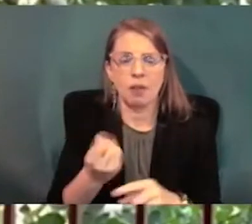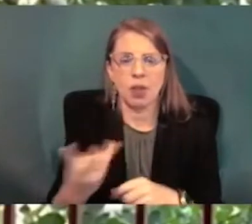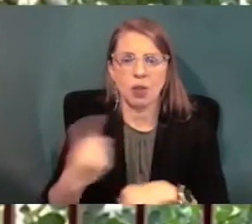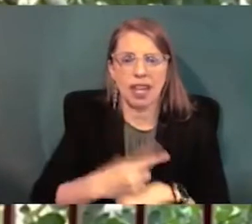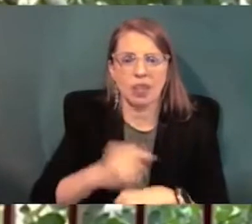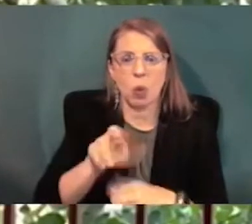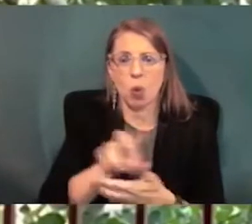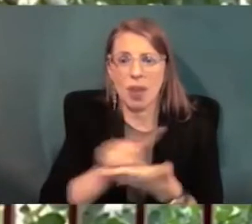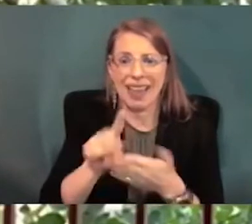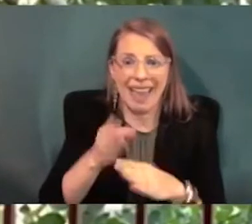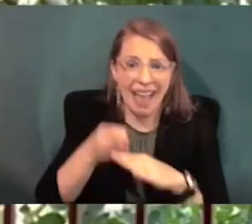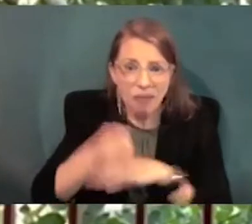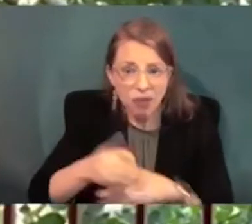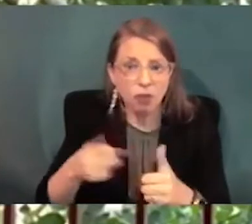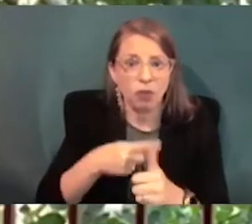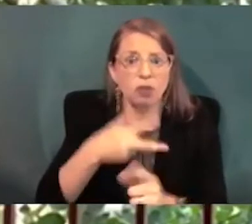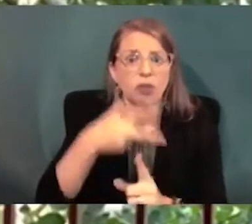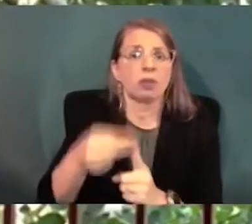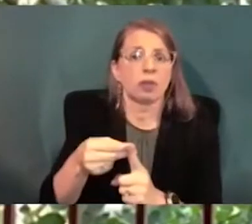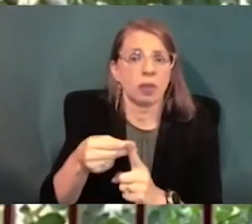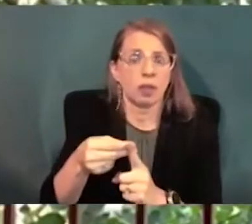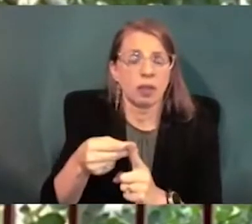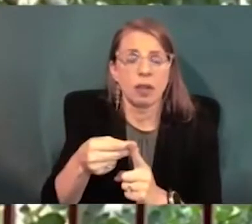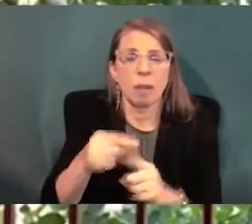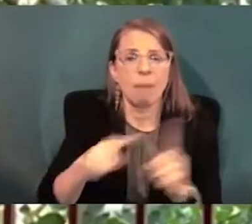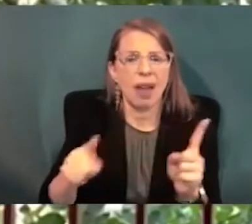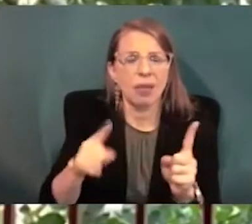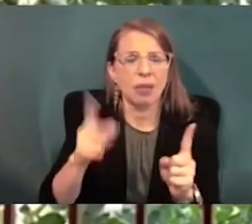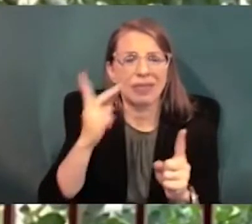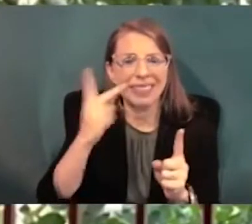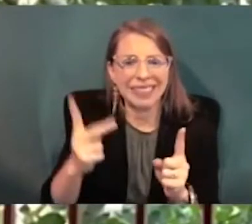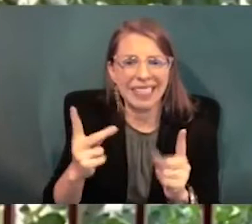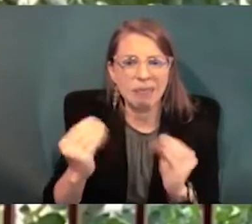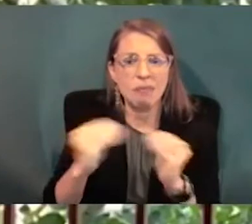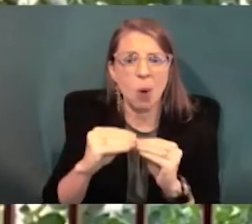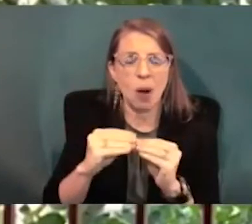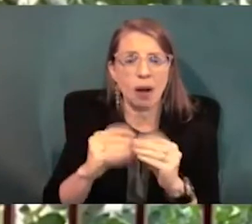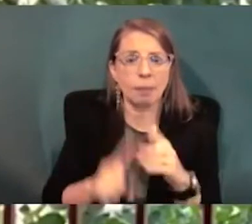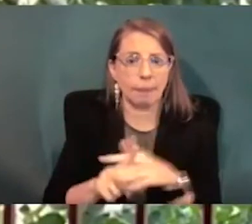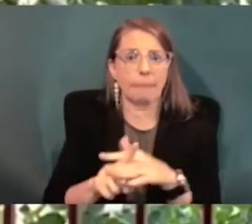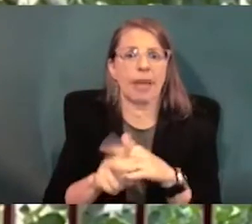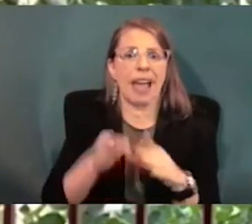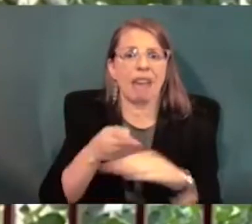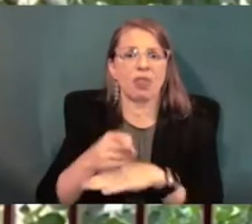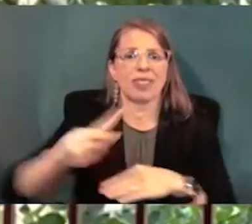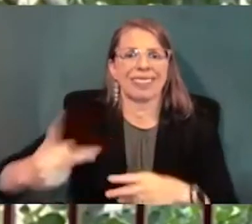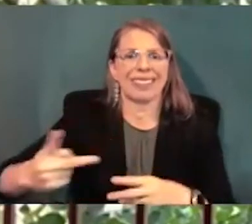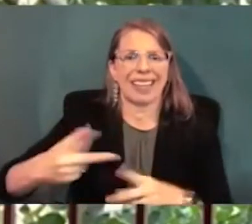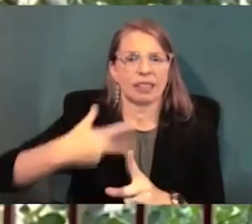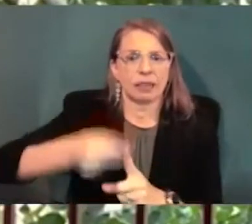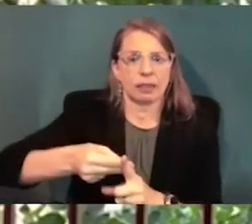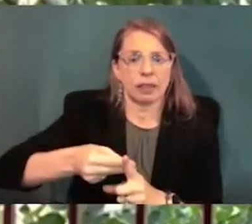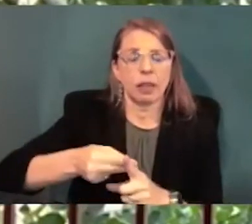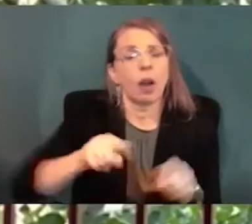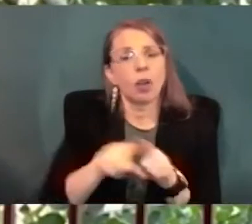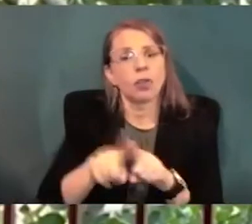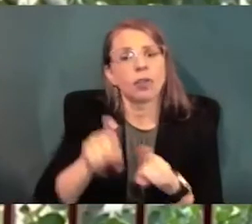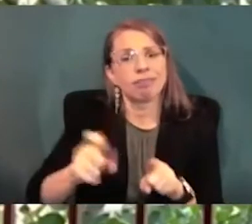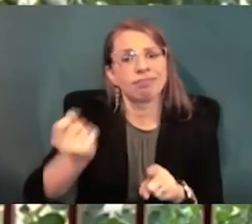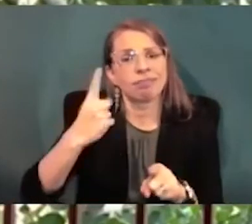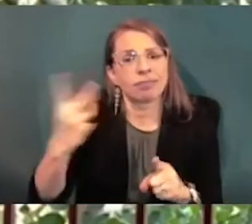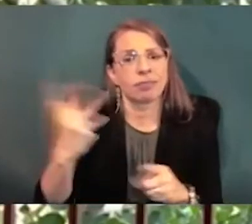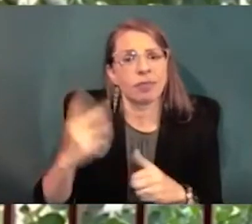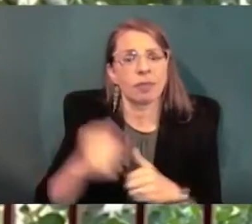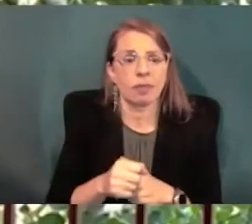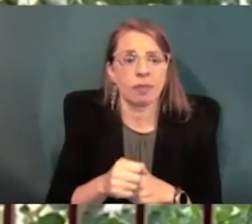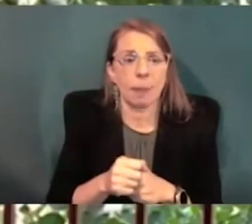that first vaccine. But I think we've seen more after the second vaccine dose. But I think what we also need to understand is that we have